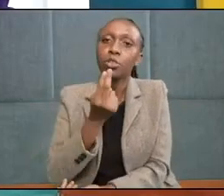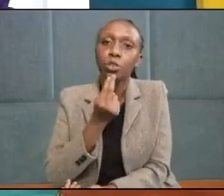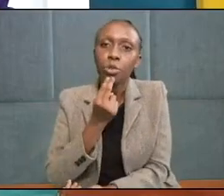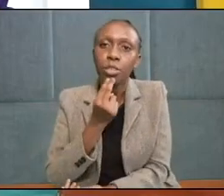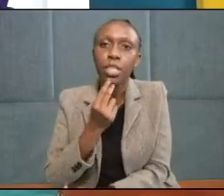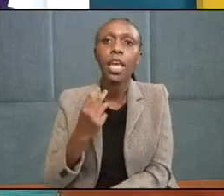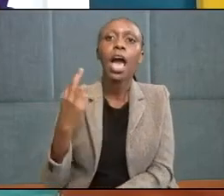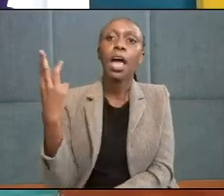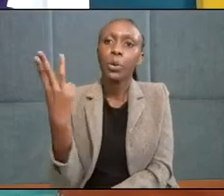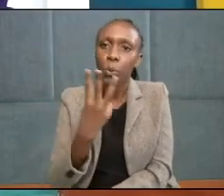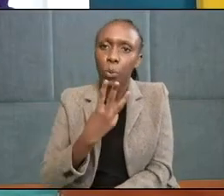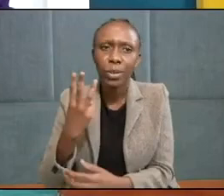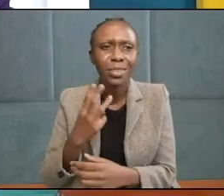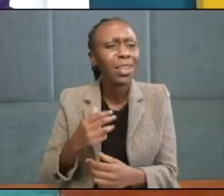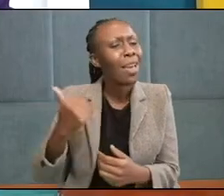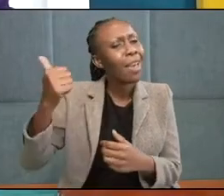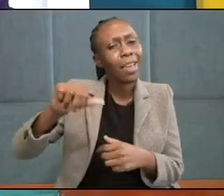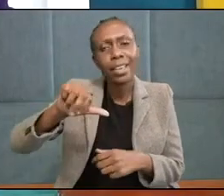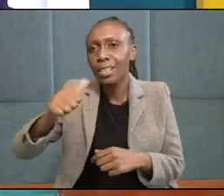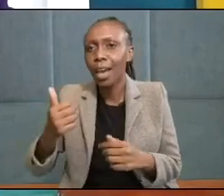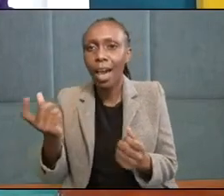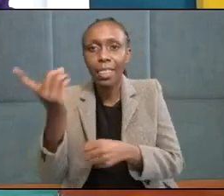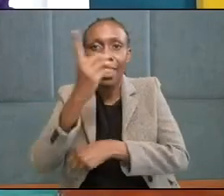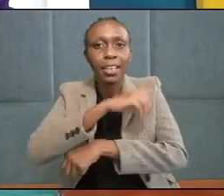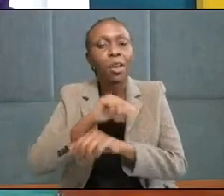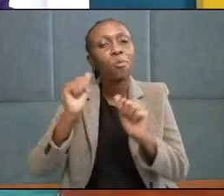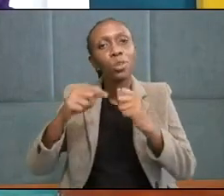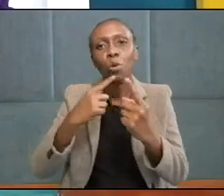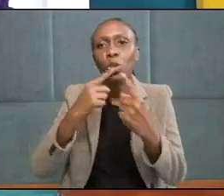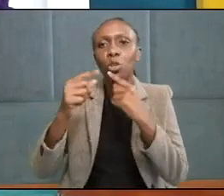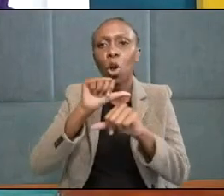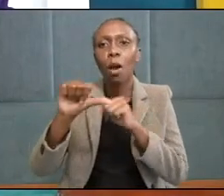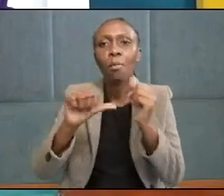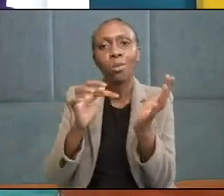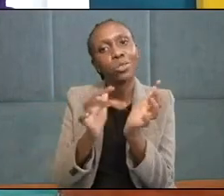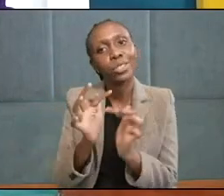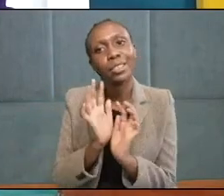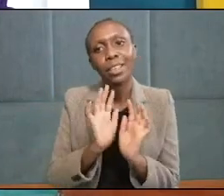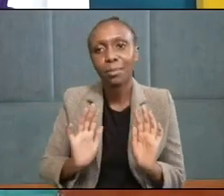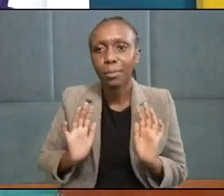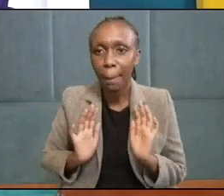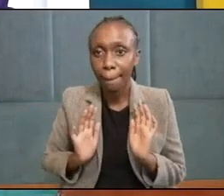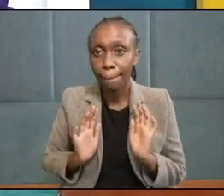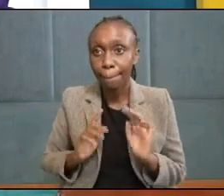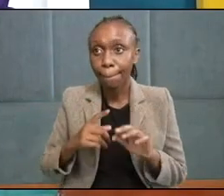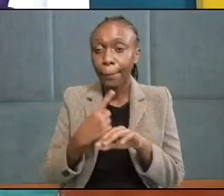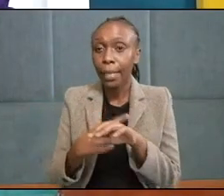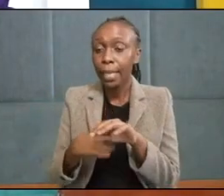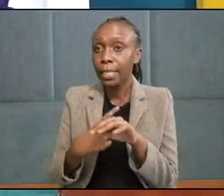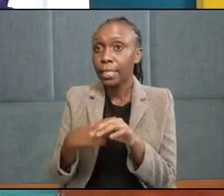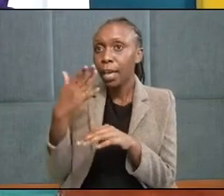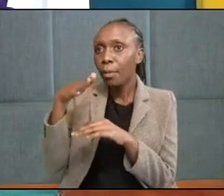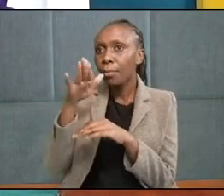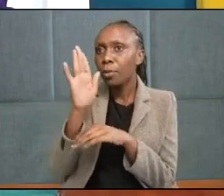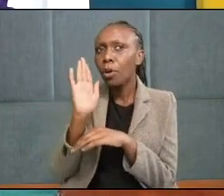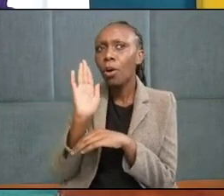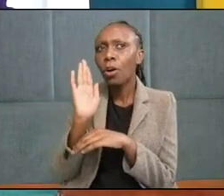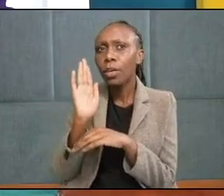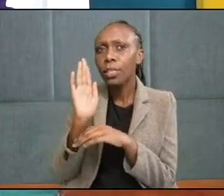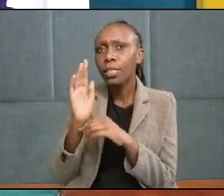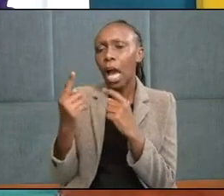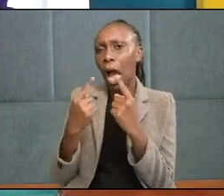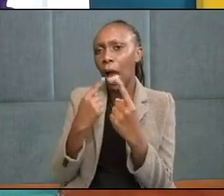and Wednesday. Any other day of the week, we can talk about Jesus. And when Paul had talked about God in